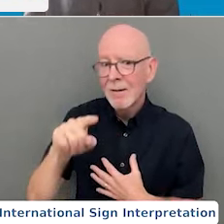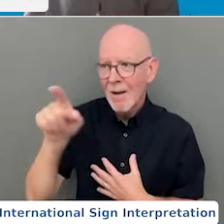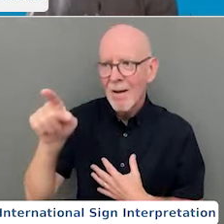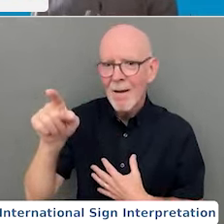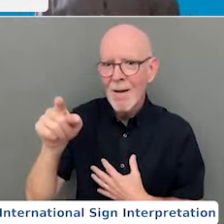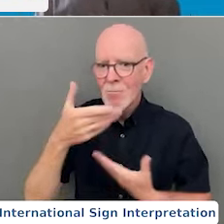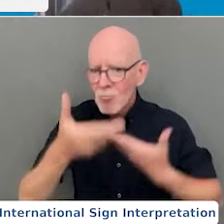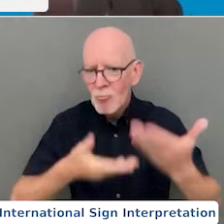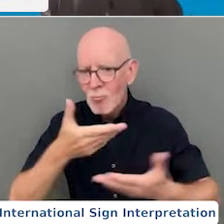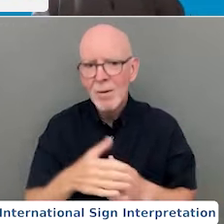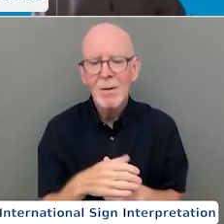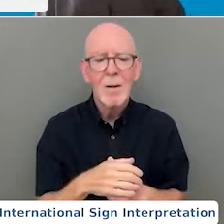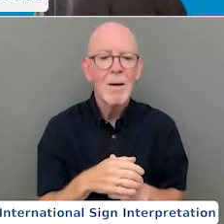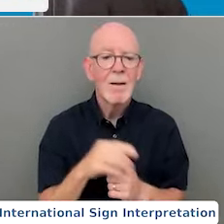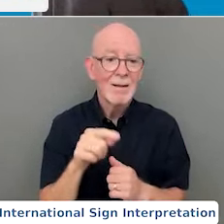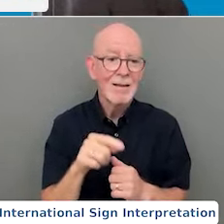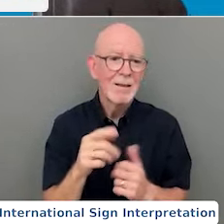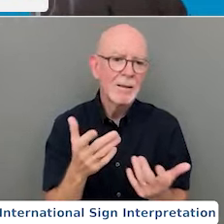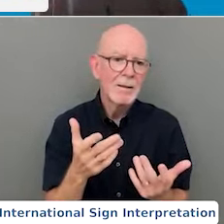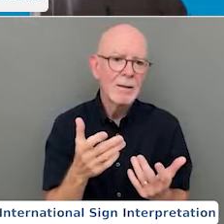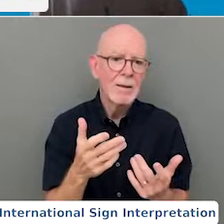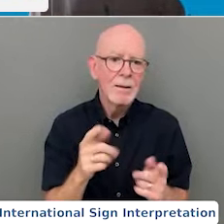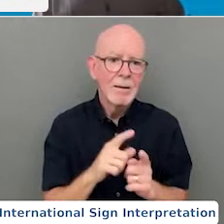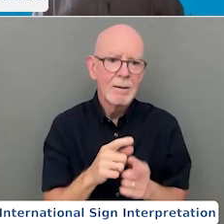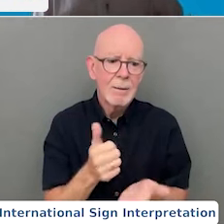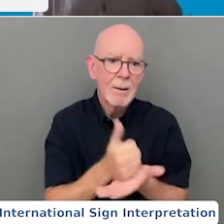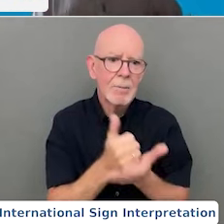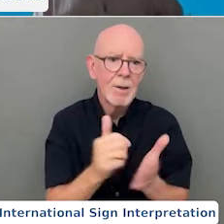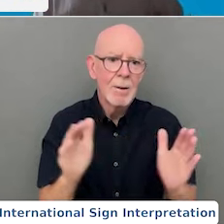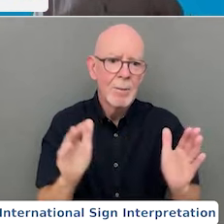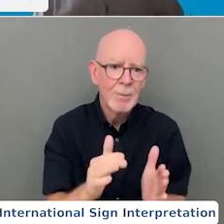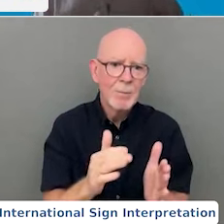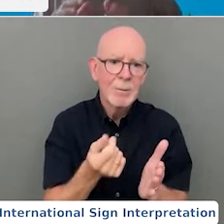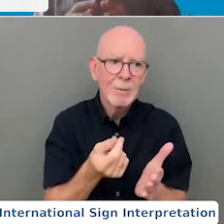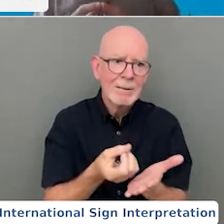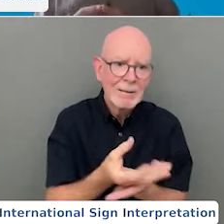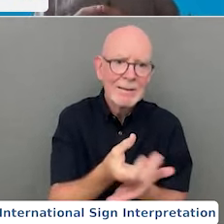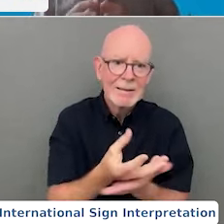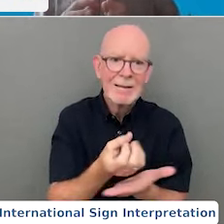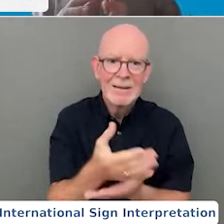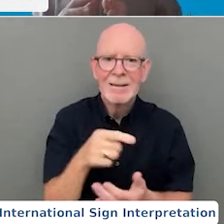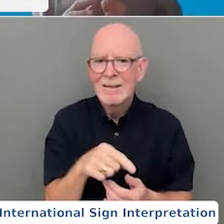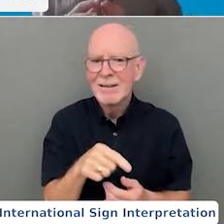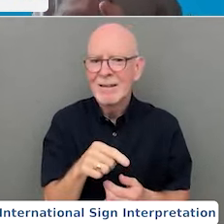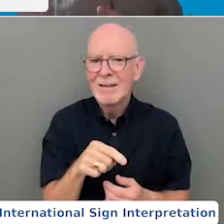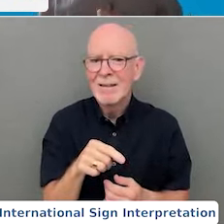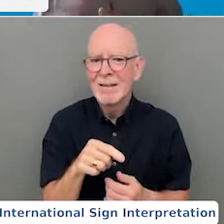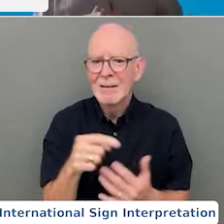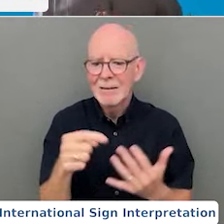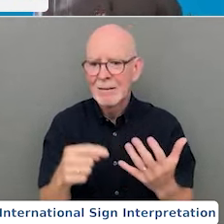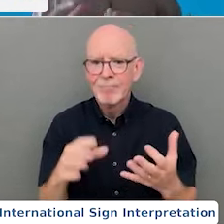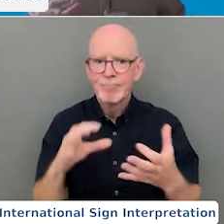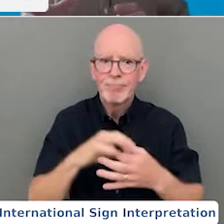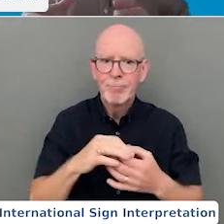to the disability allowance in Thailand. We will hear more about it in a minute with our